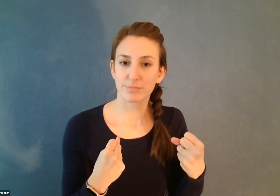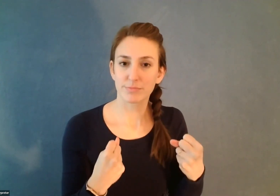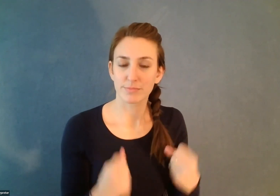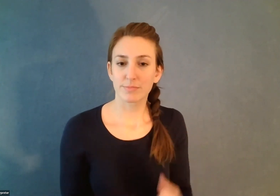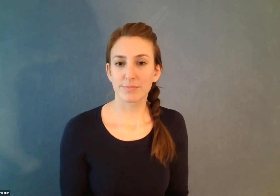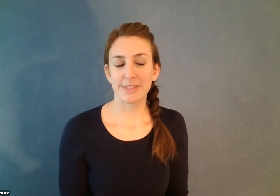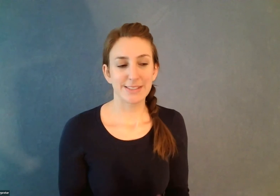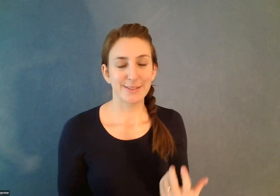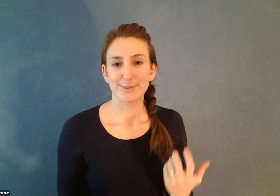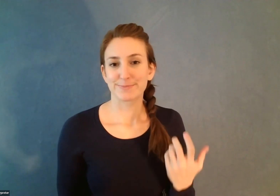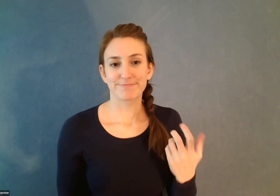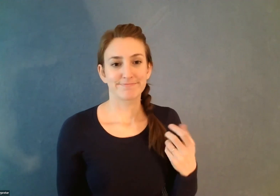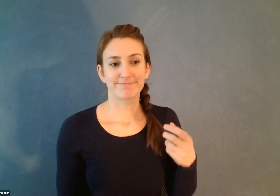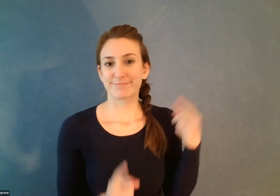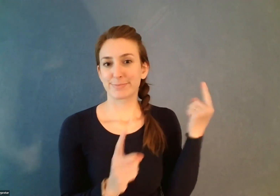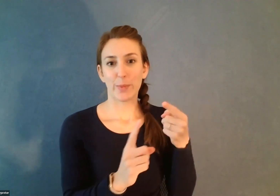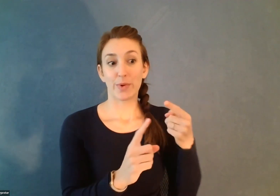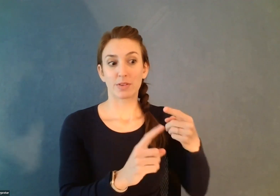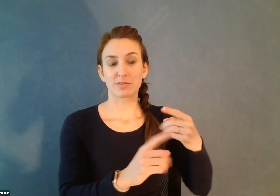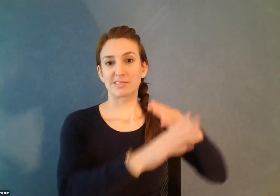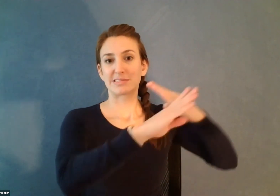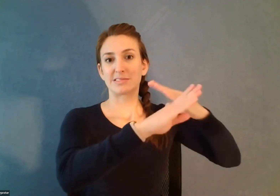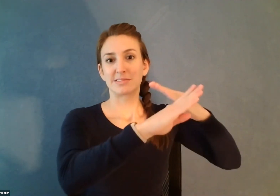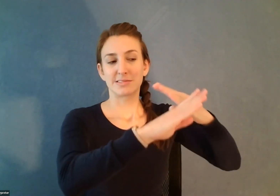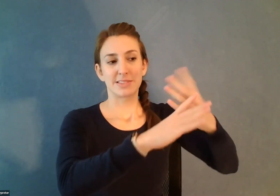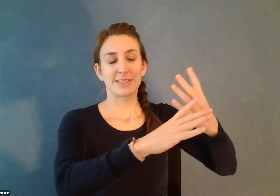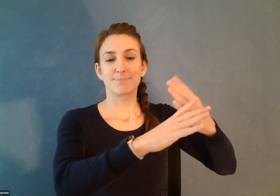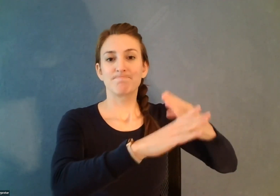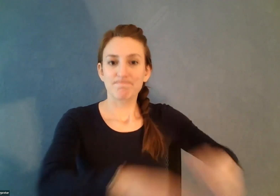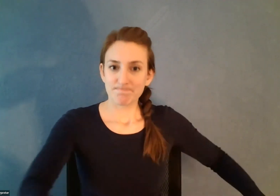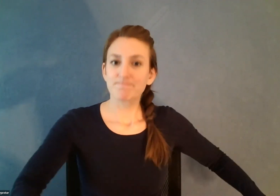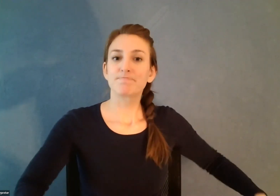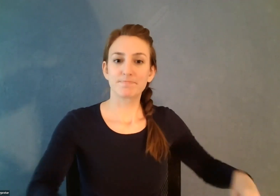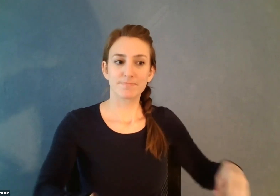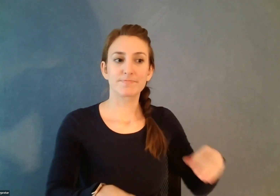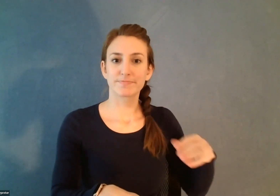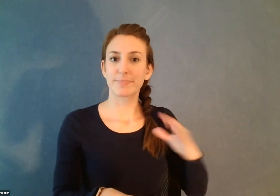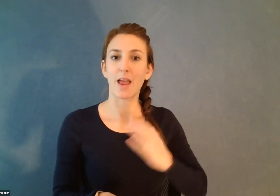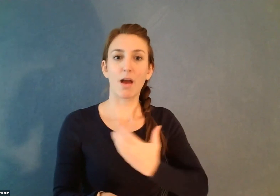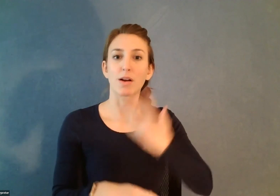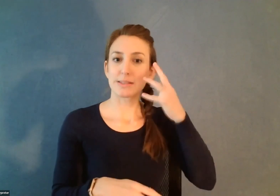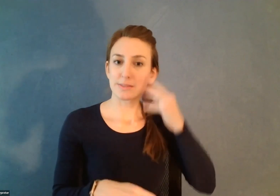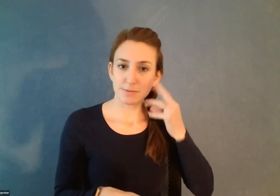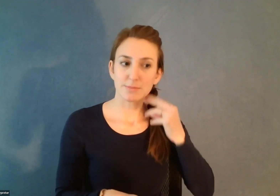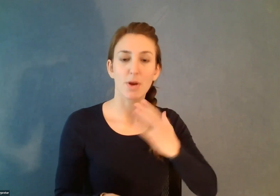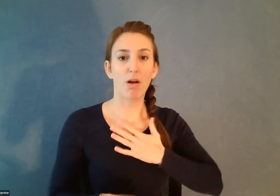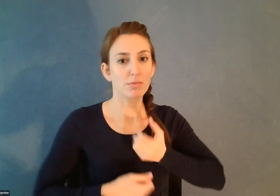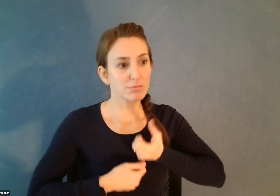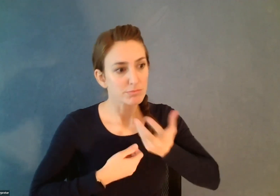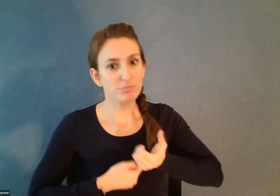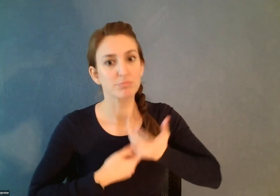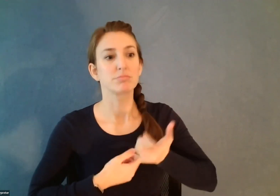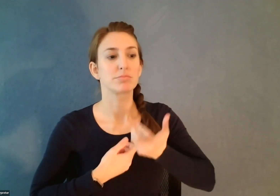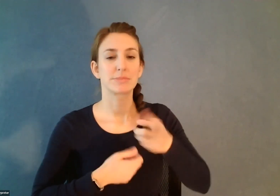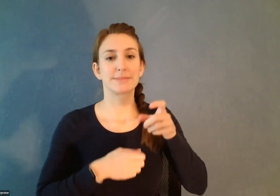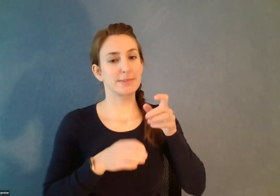breaking those barriers. It's about making sure that we are sharing our voices in these spaces that weren't meant for us, specifically here in the legal